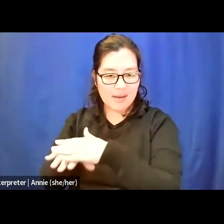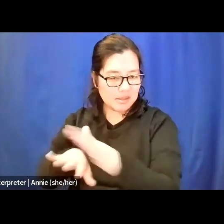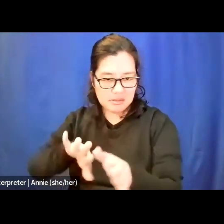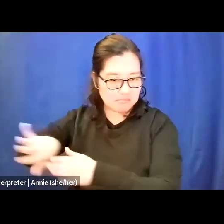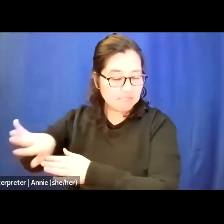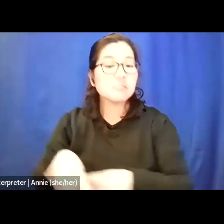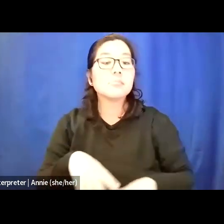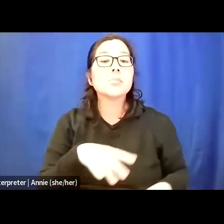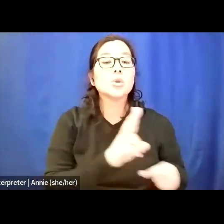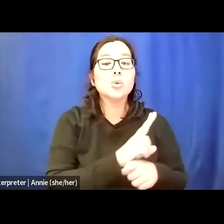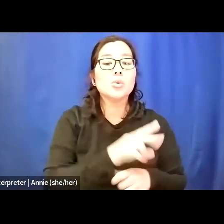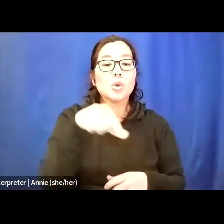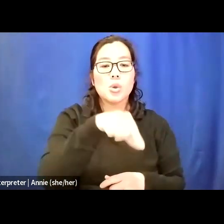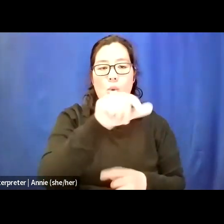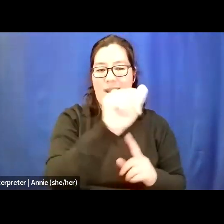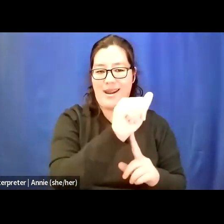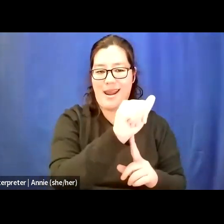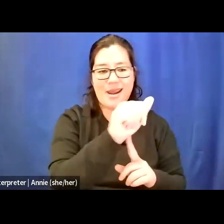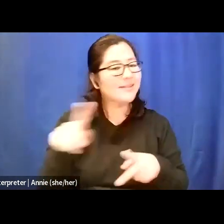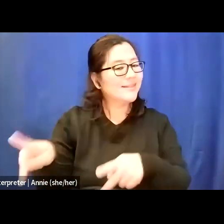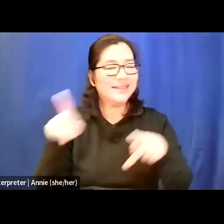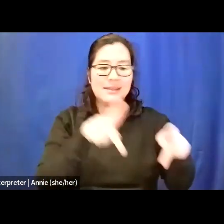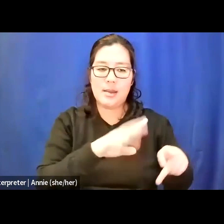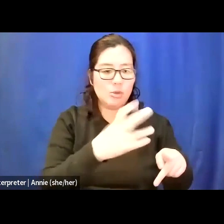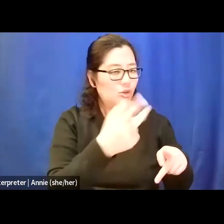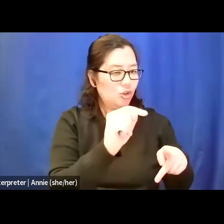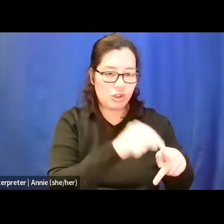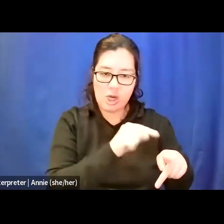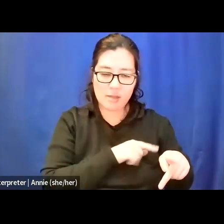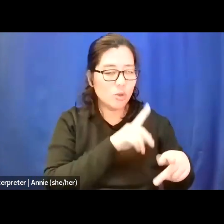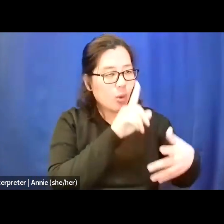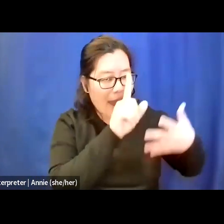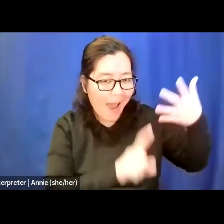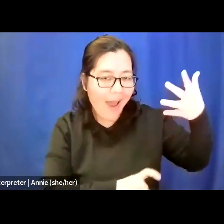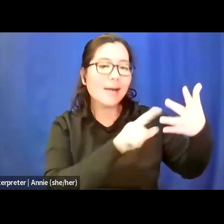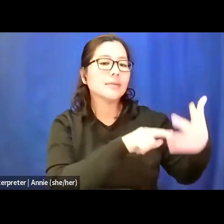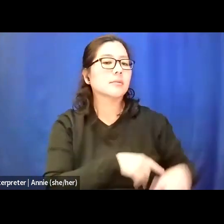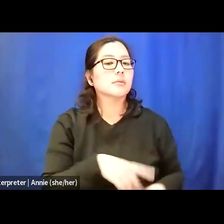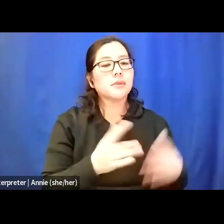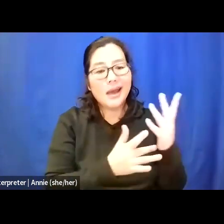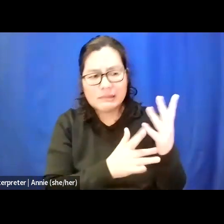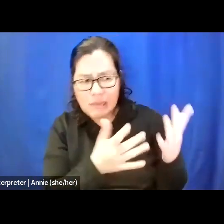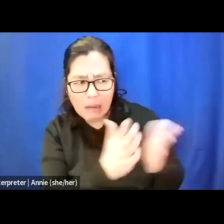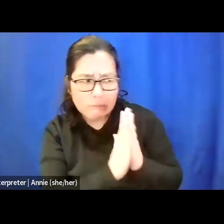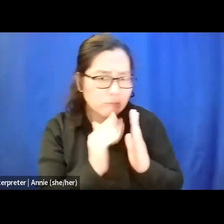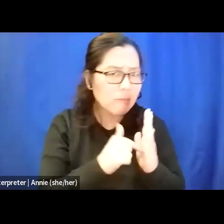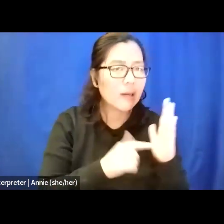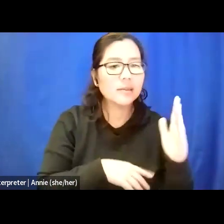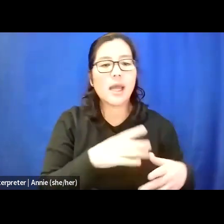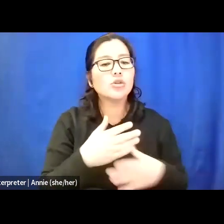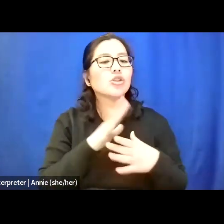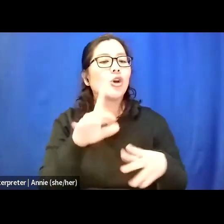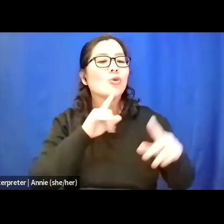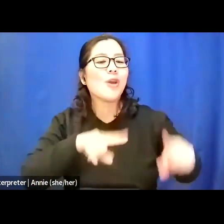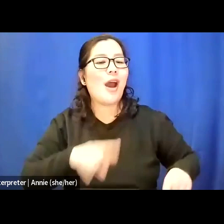the Q&A as if it's a chat space. So ask your questions, get tech help, and share your reactions to the